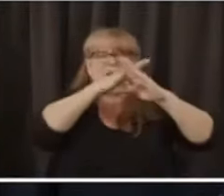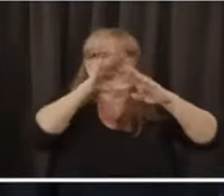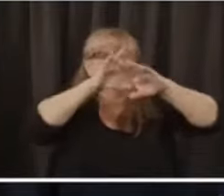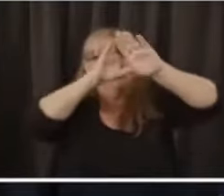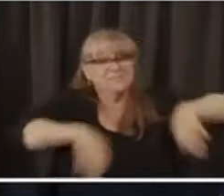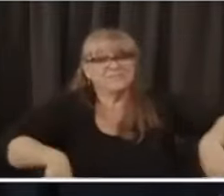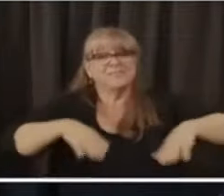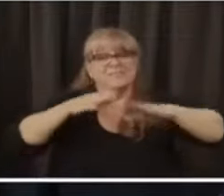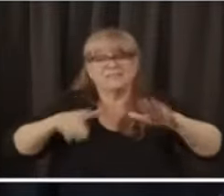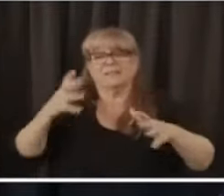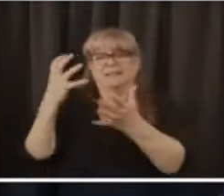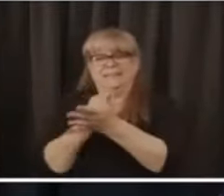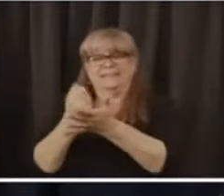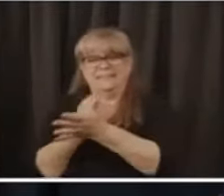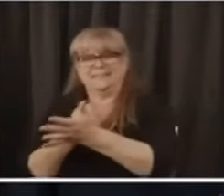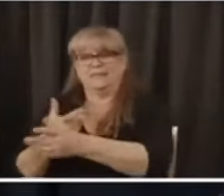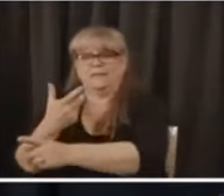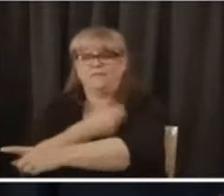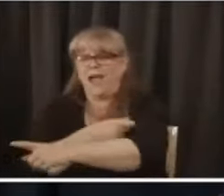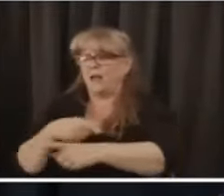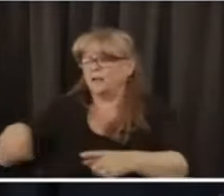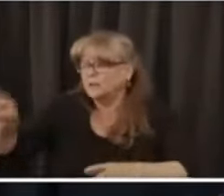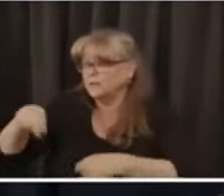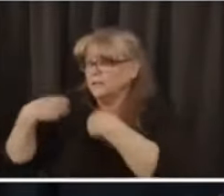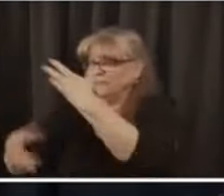to everybody who says that they want to get the vaccine.